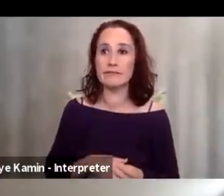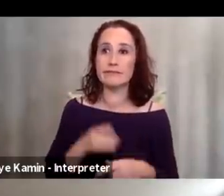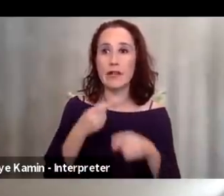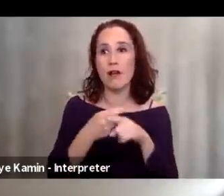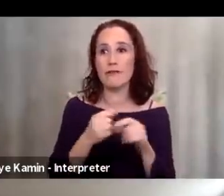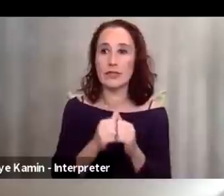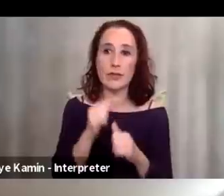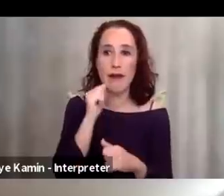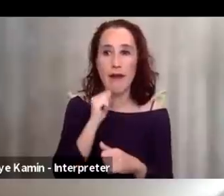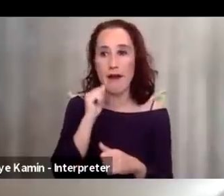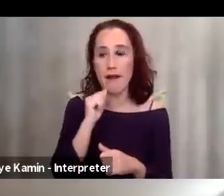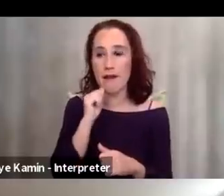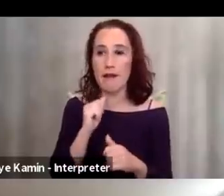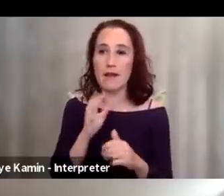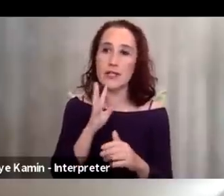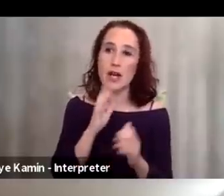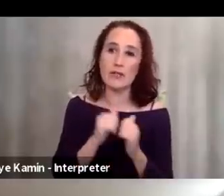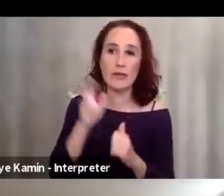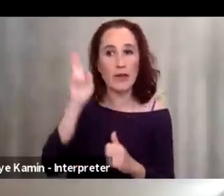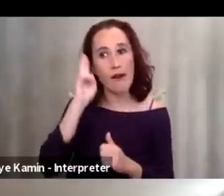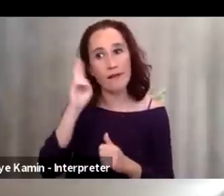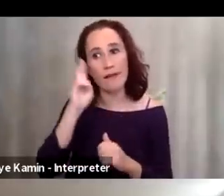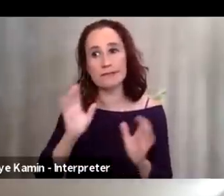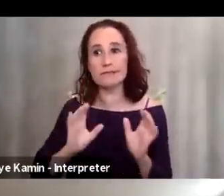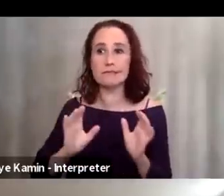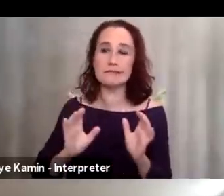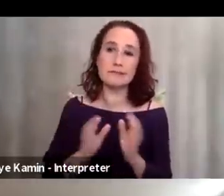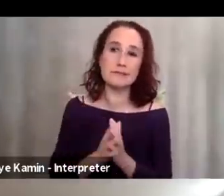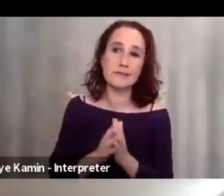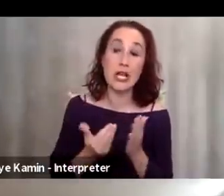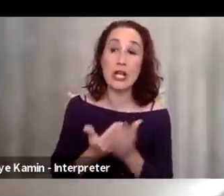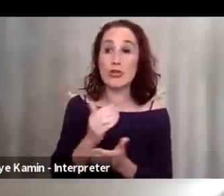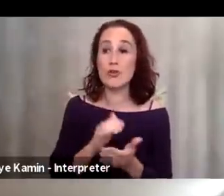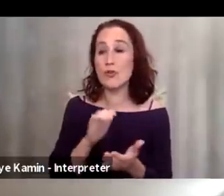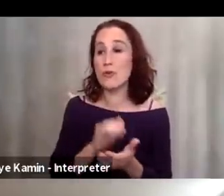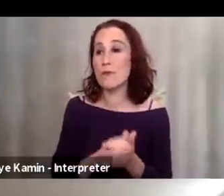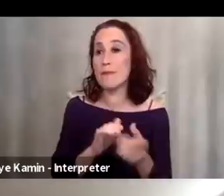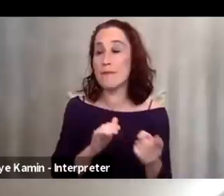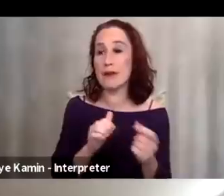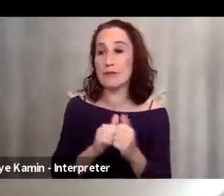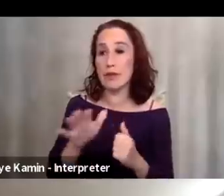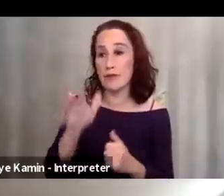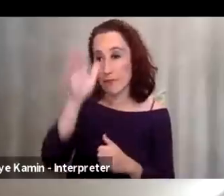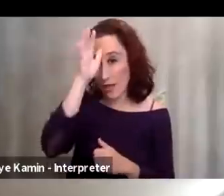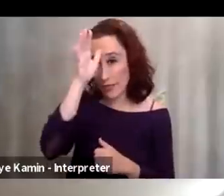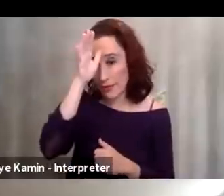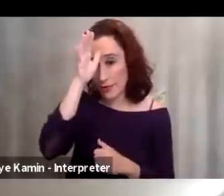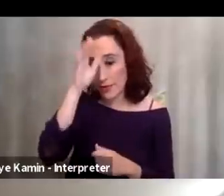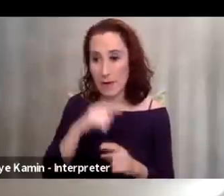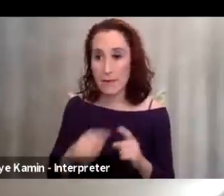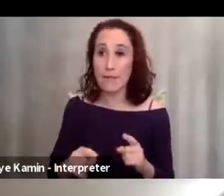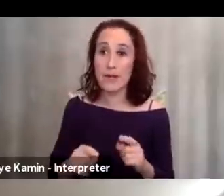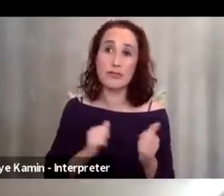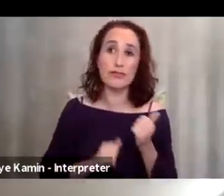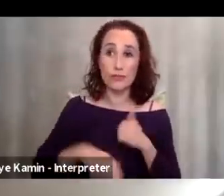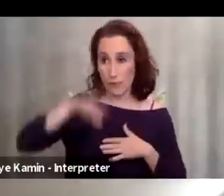She talks to her uncle. She deals with a new marriage in her, you know, that her father has, but none of it is dramatic